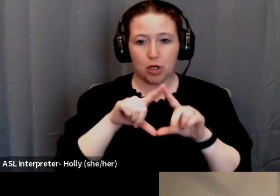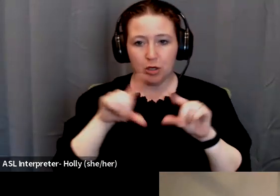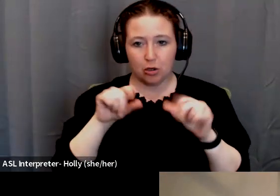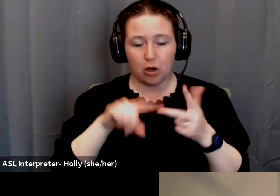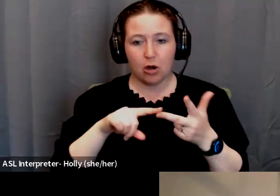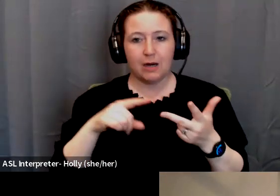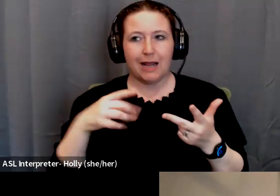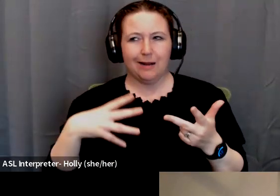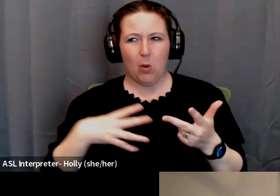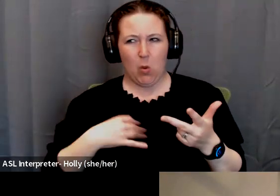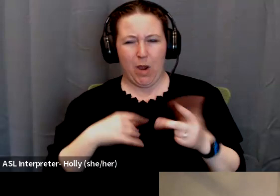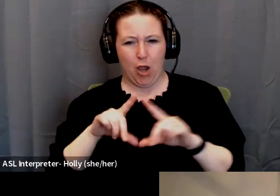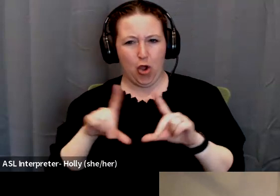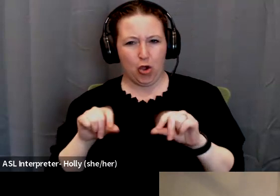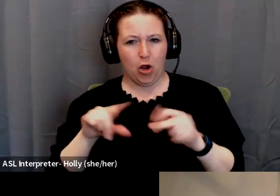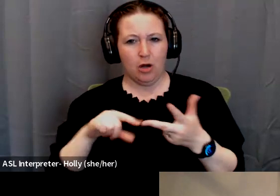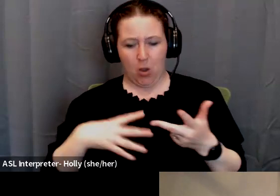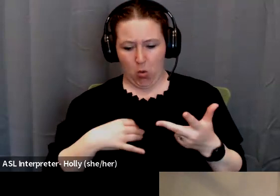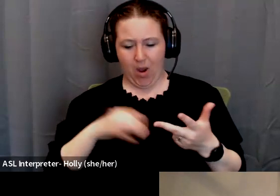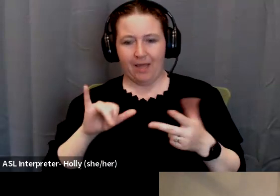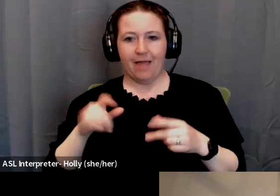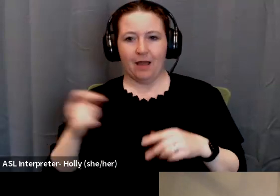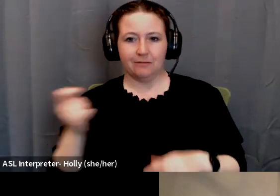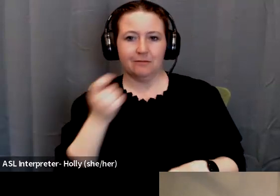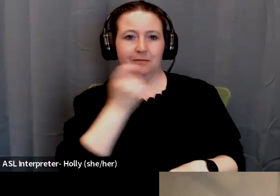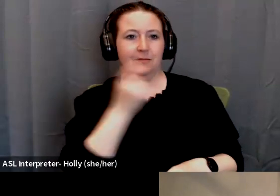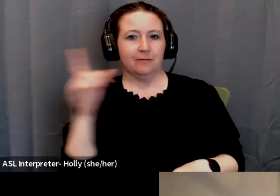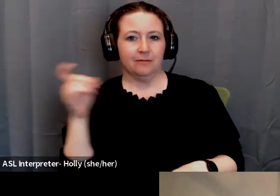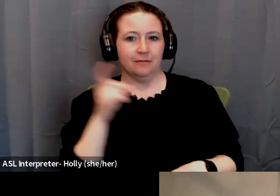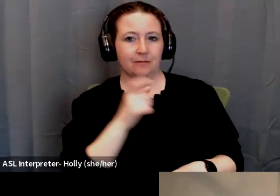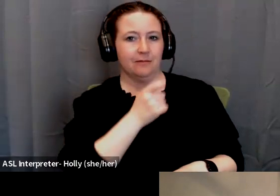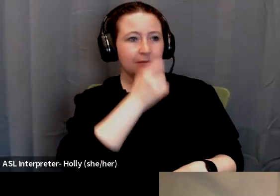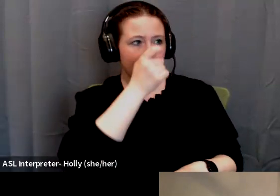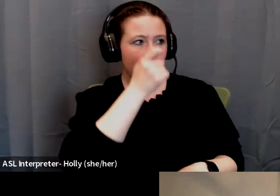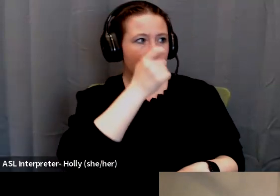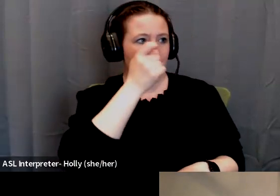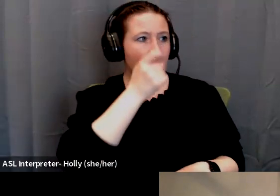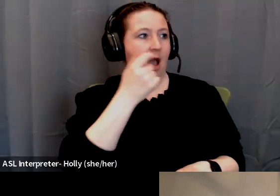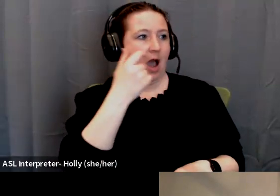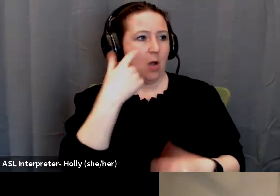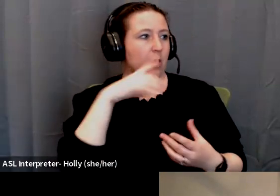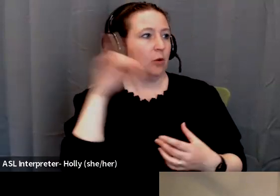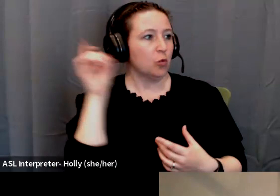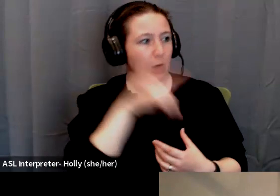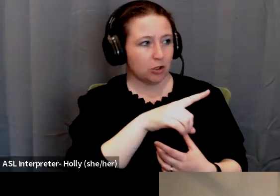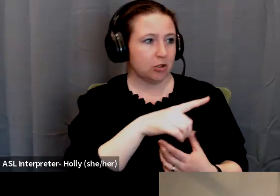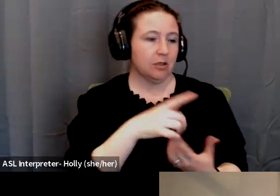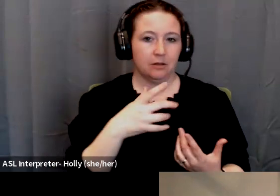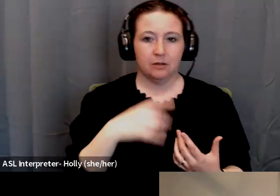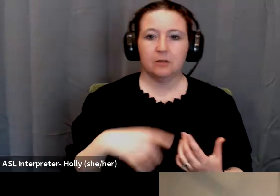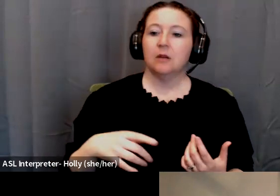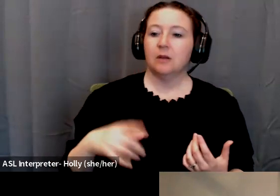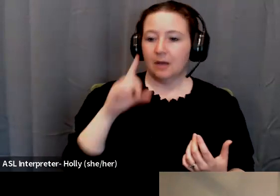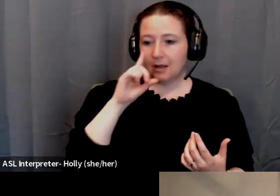you'll bring the white card. That's just a symbol that shows us that you're not speaking for or against a motion. You have a question, right? I think